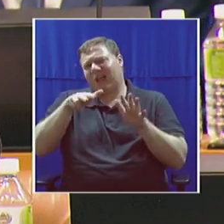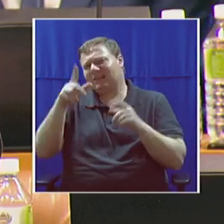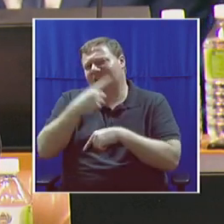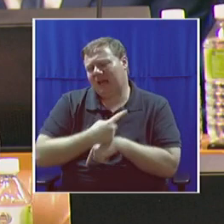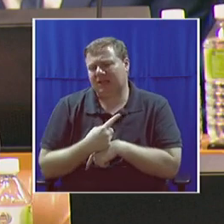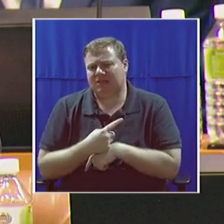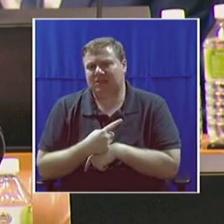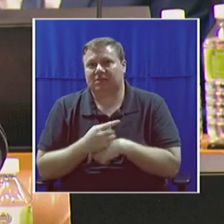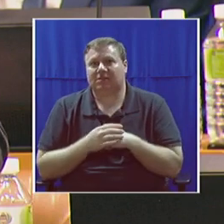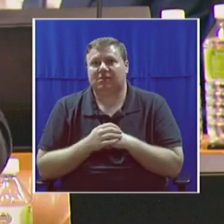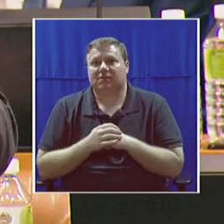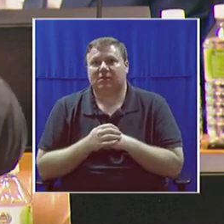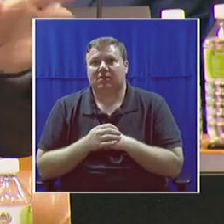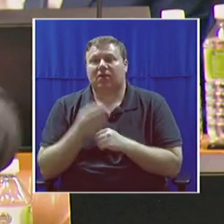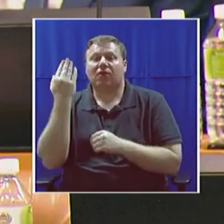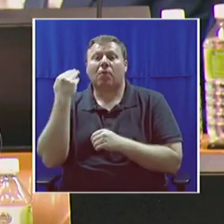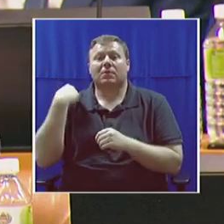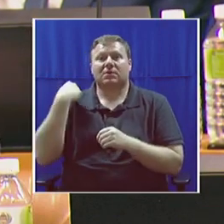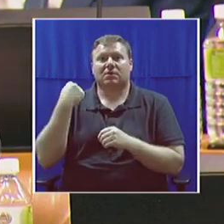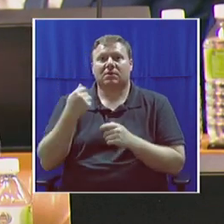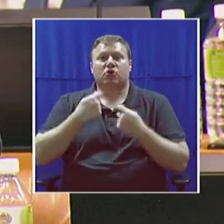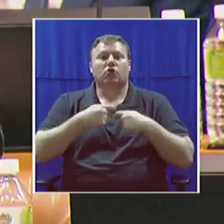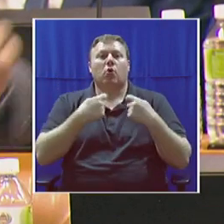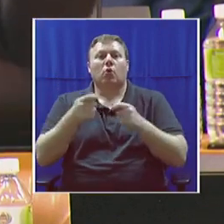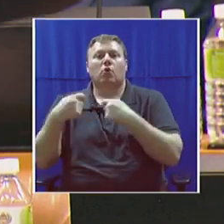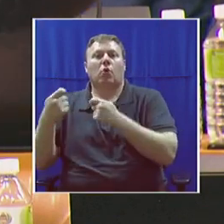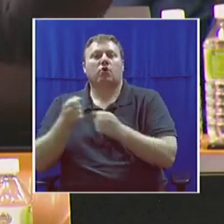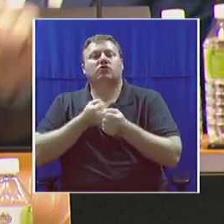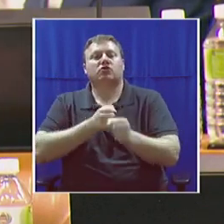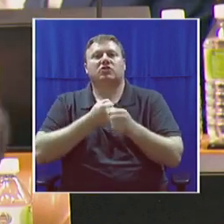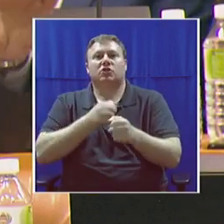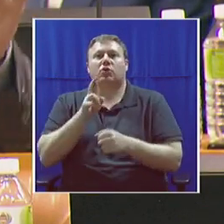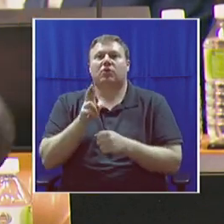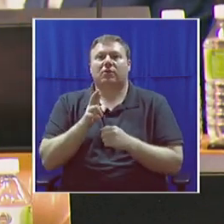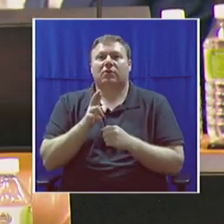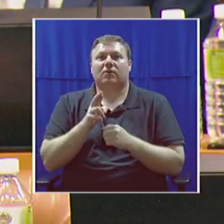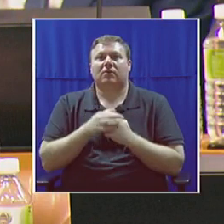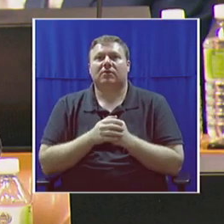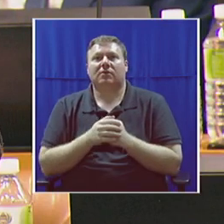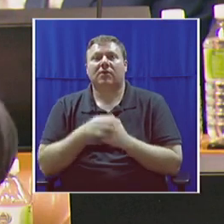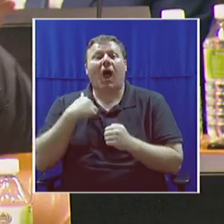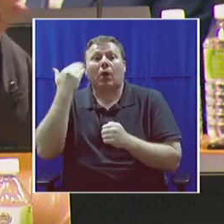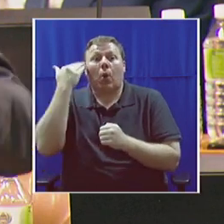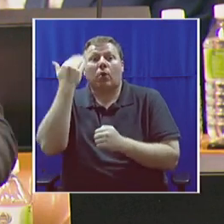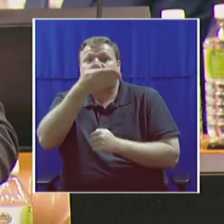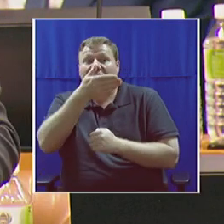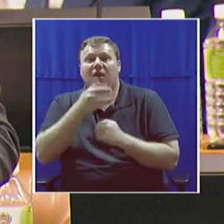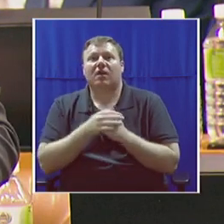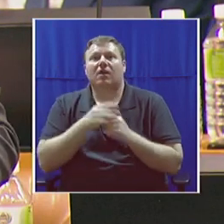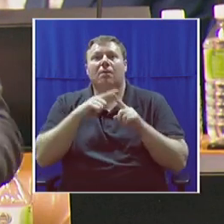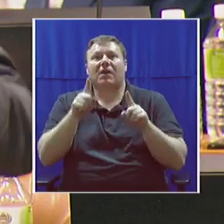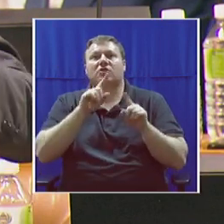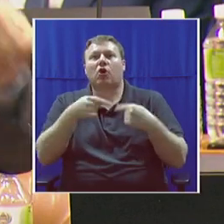Minister jumat Peterson sold off our strategic reserve and it's currently sitting in the tanks I'm well aware of that but we can't touch